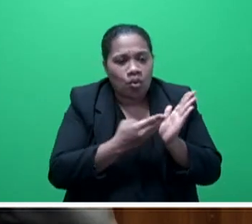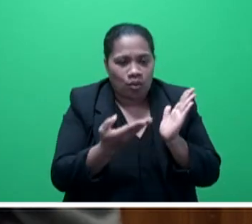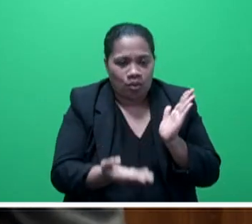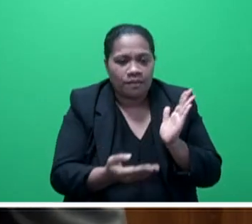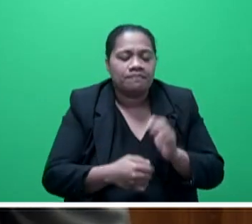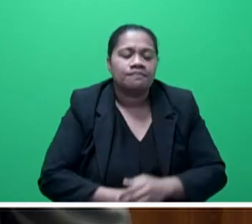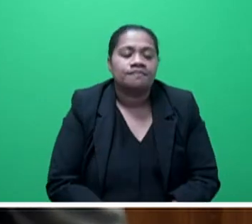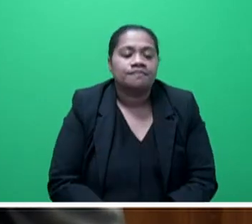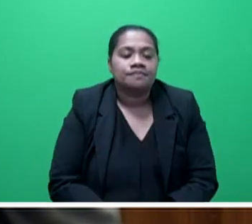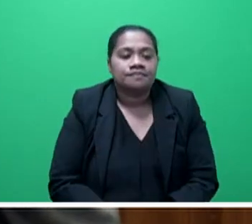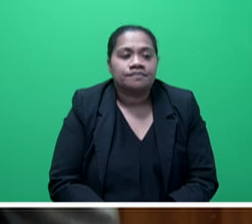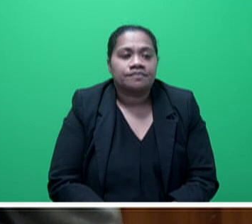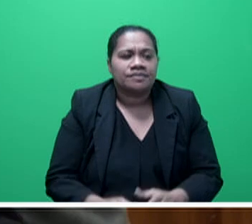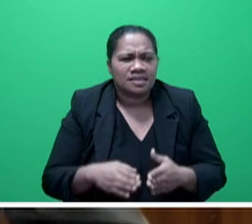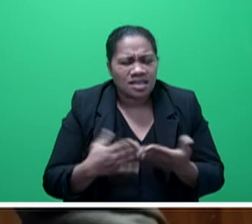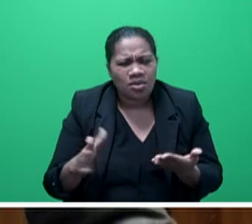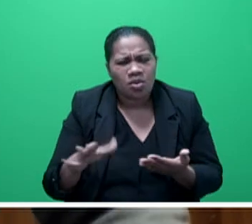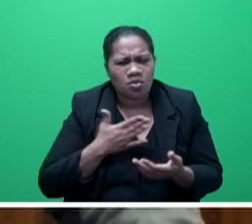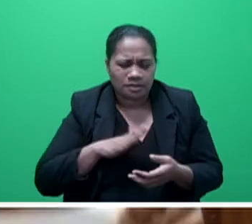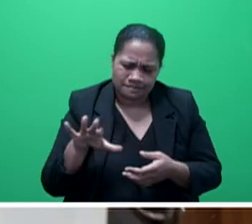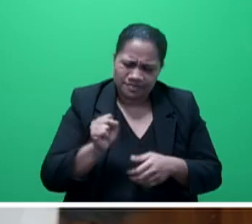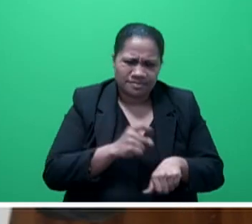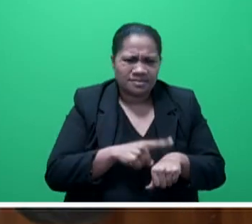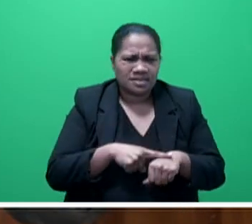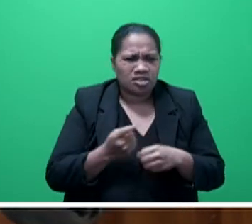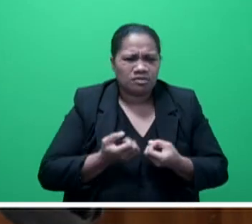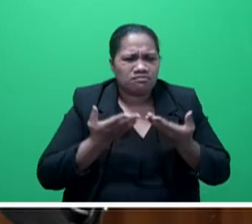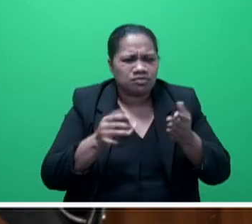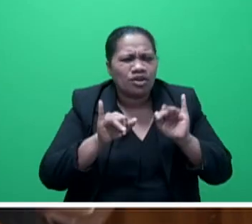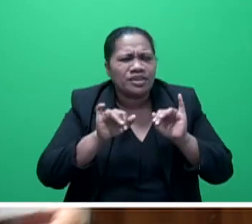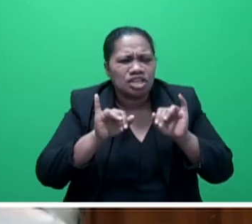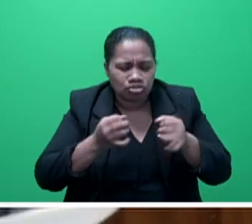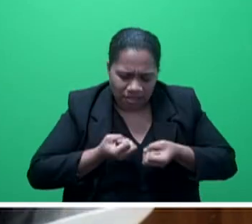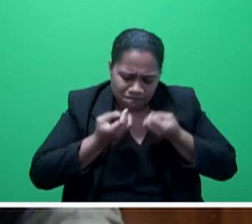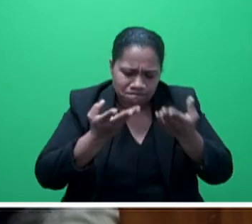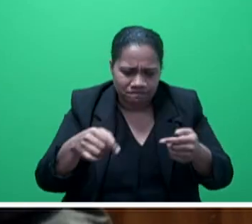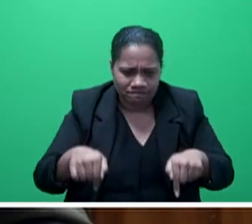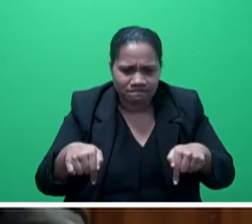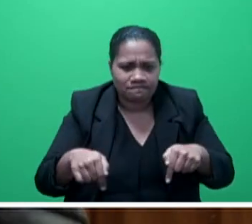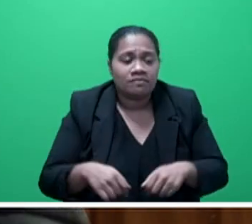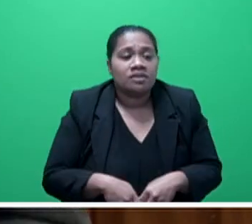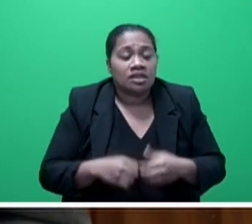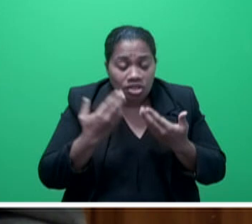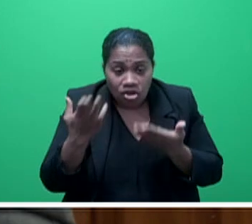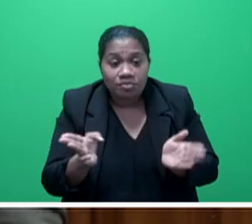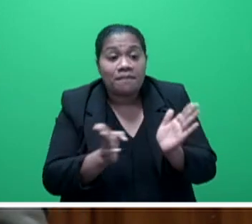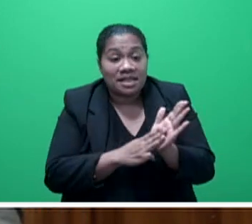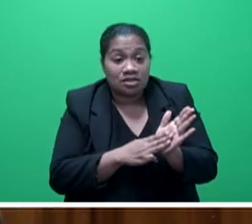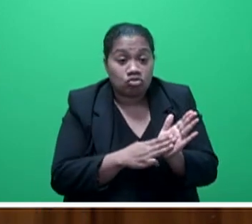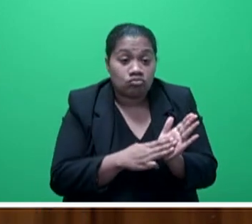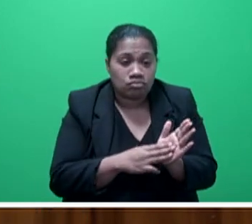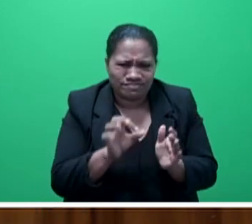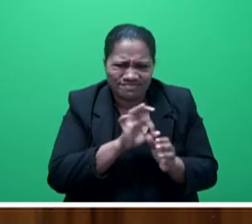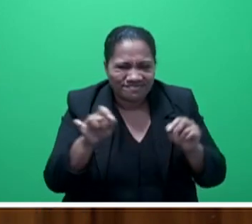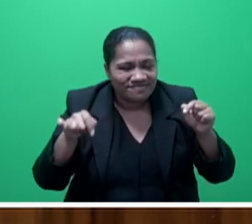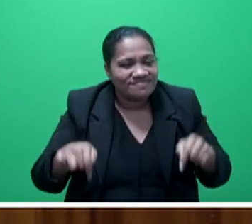Mr. Speaker, so I want to take a bit of time just to address some of the issues that have been raised in this House. The Honourable Martin Tumbua, who is not here,